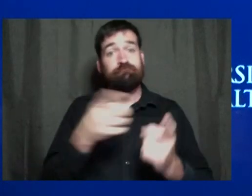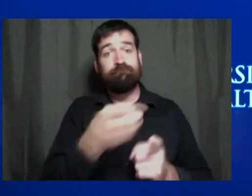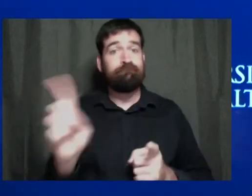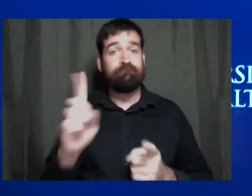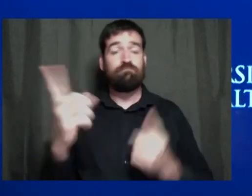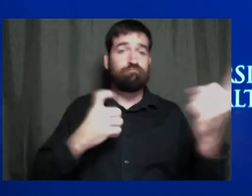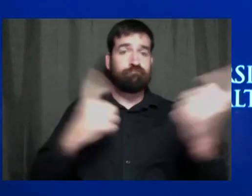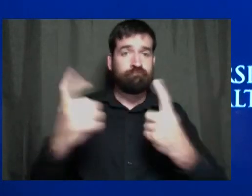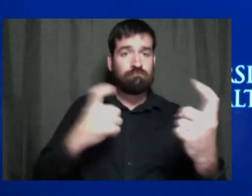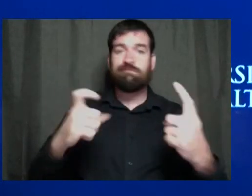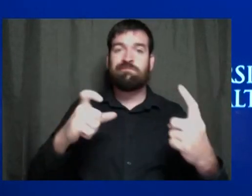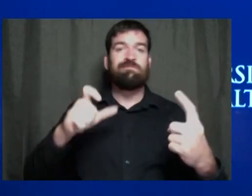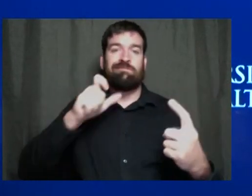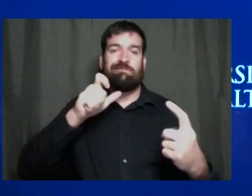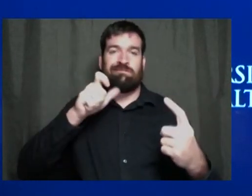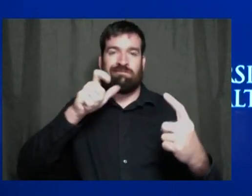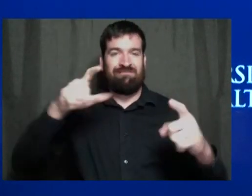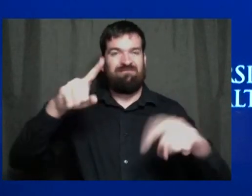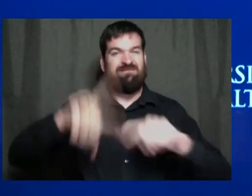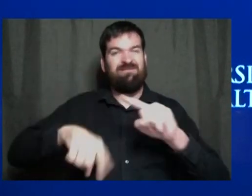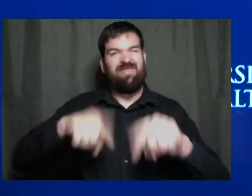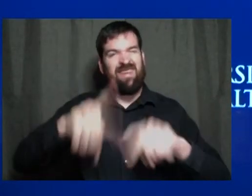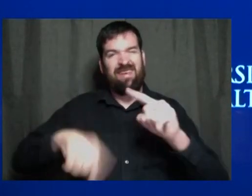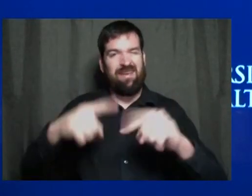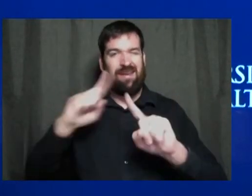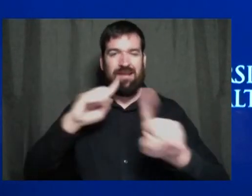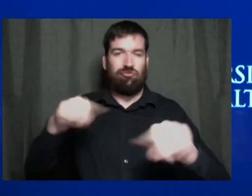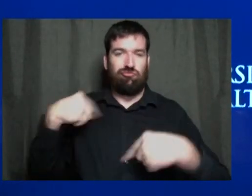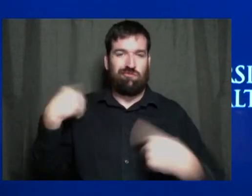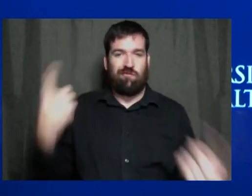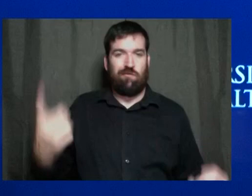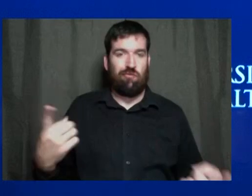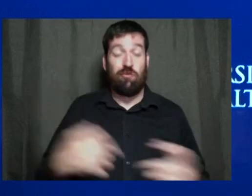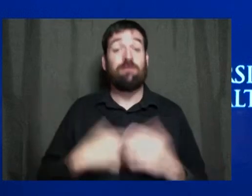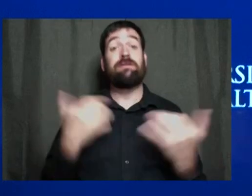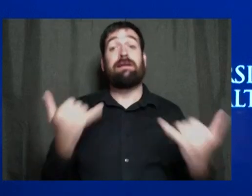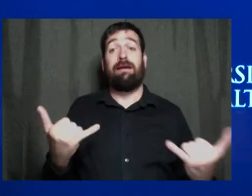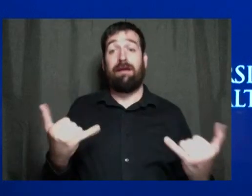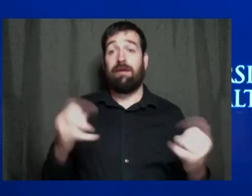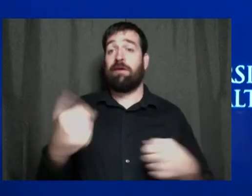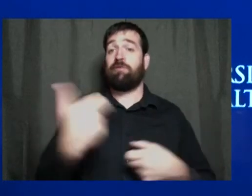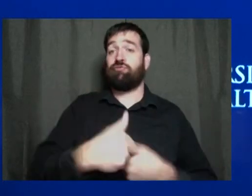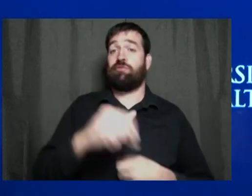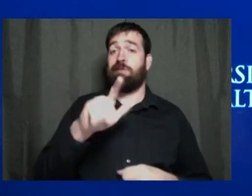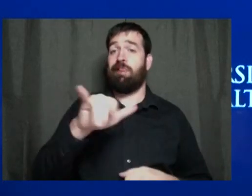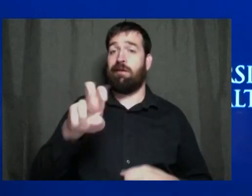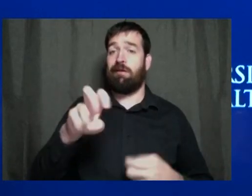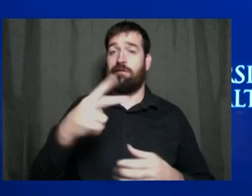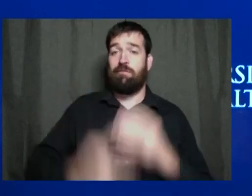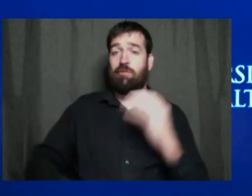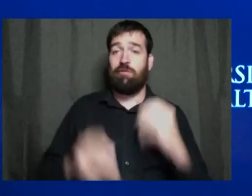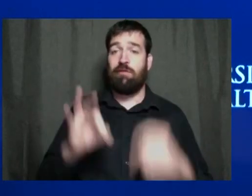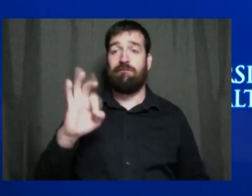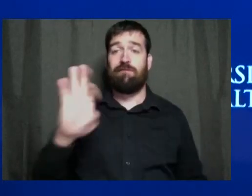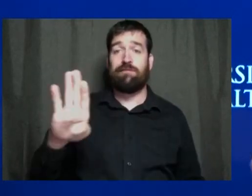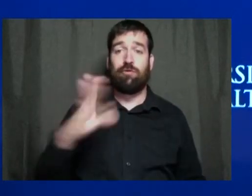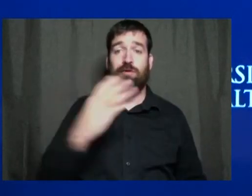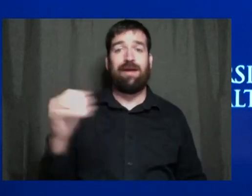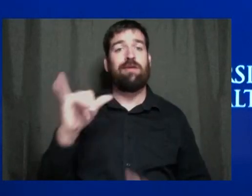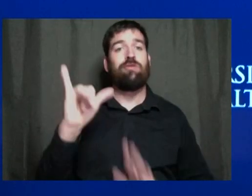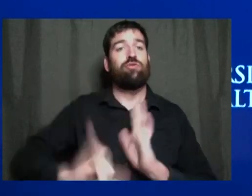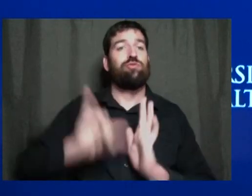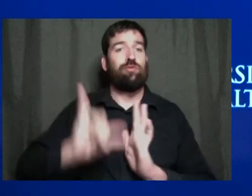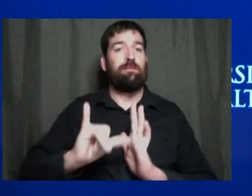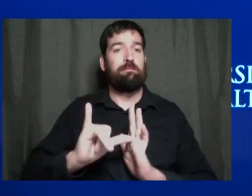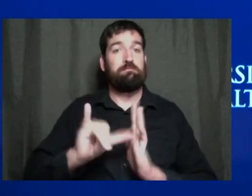chance to answer during this past week. And now you can join us live on both Facebook and YouTube. So wherever you are